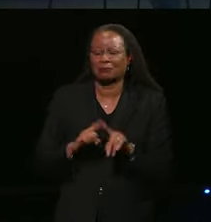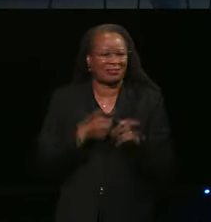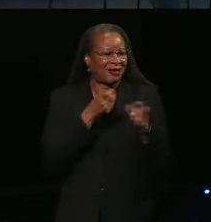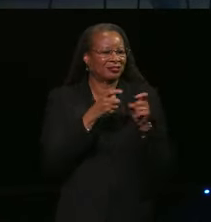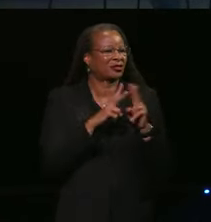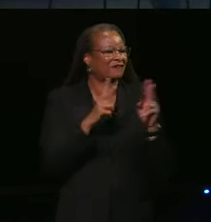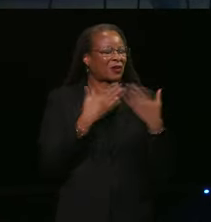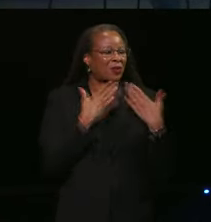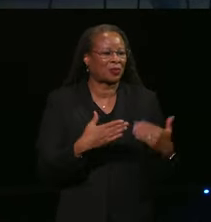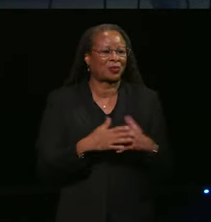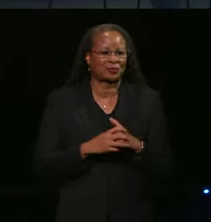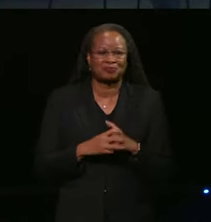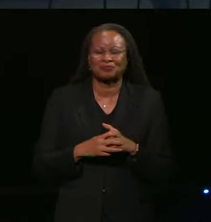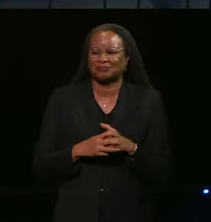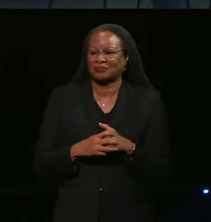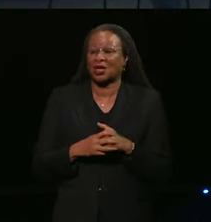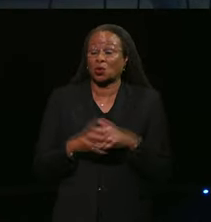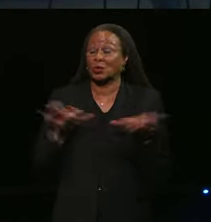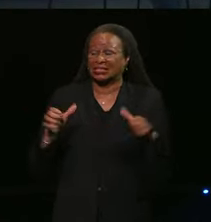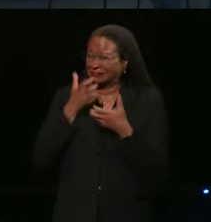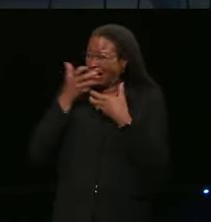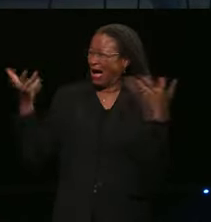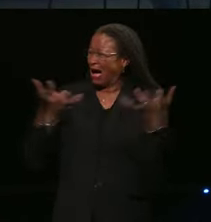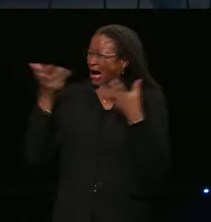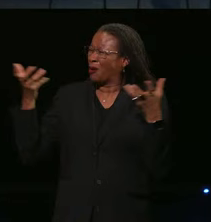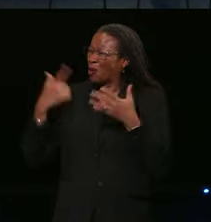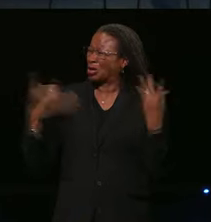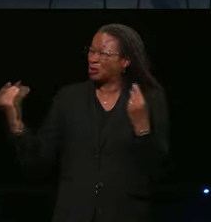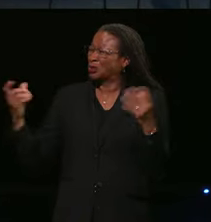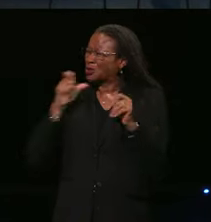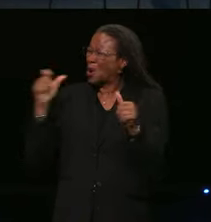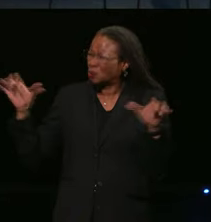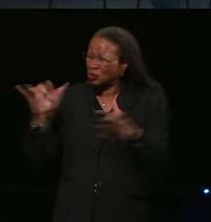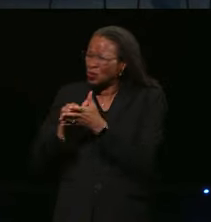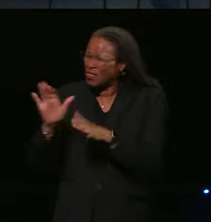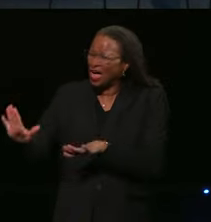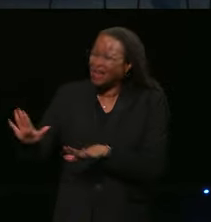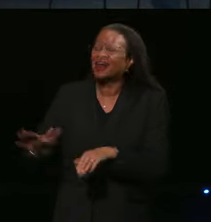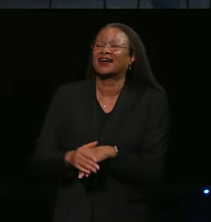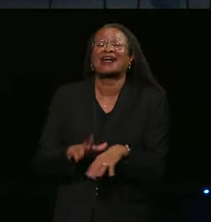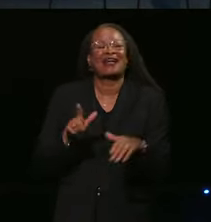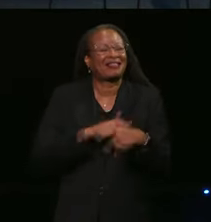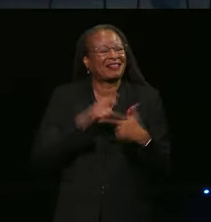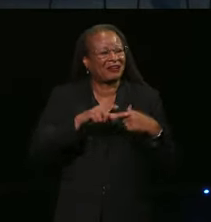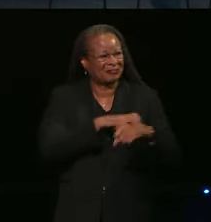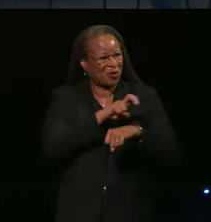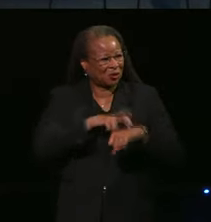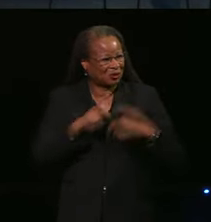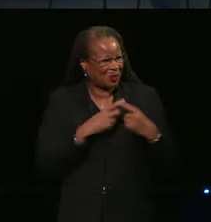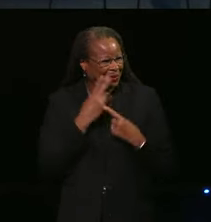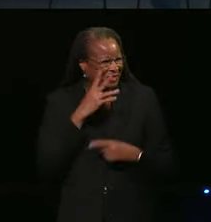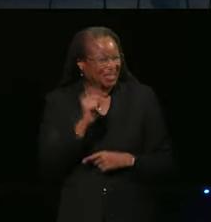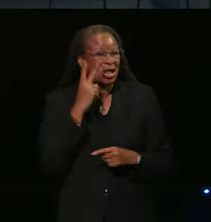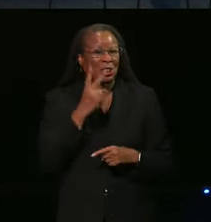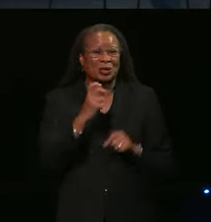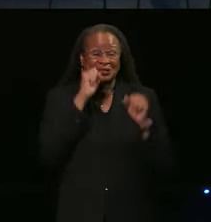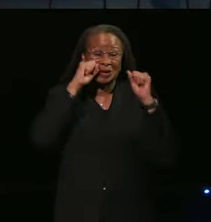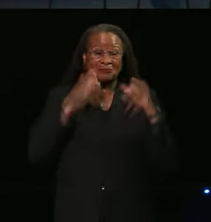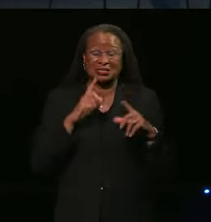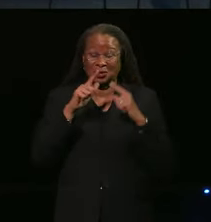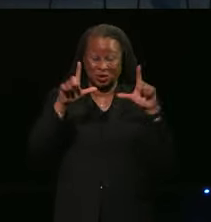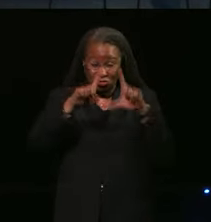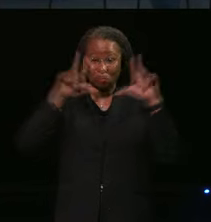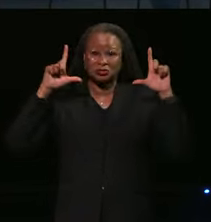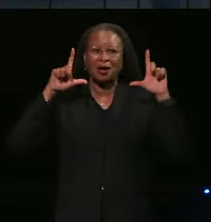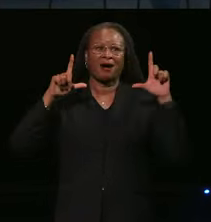it quite well. Well, we did scream at you, Guy, no, don't do that. But then, of course, when we see it, and it looks amazing on the close-up, we're